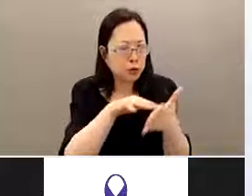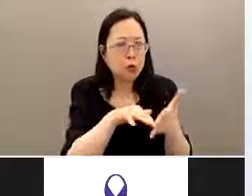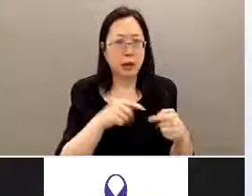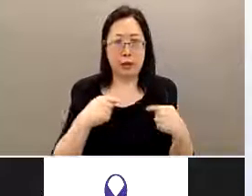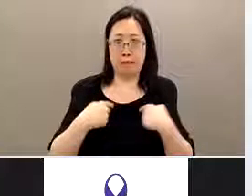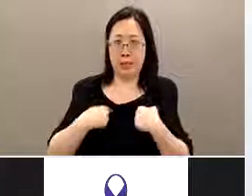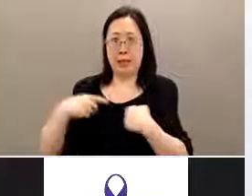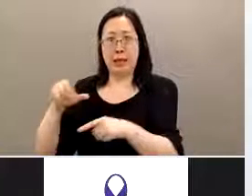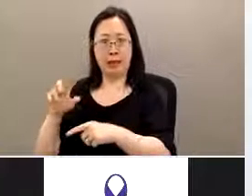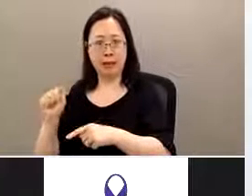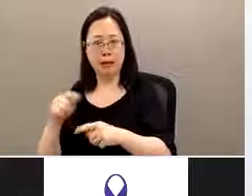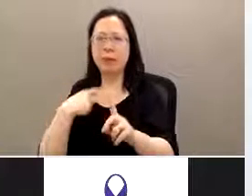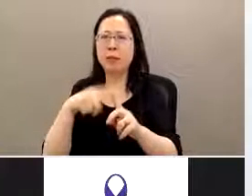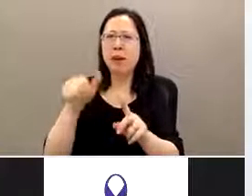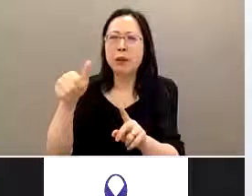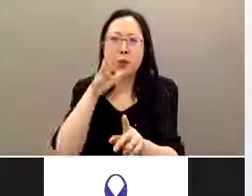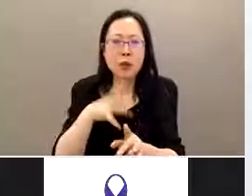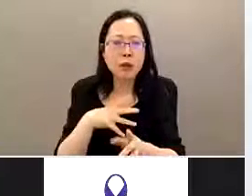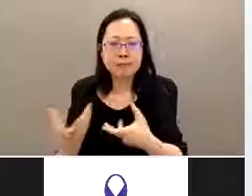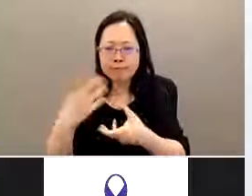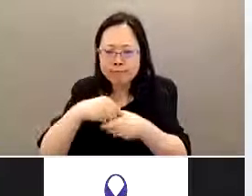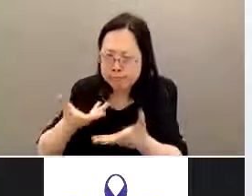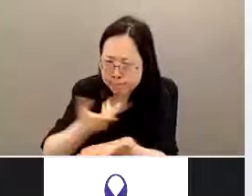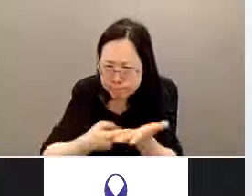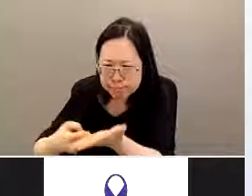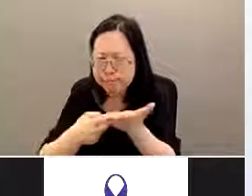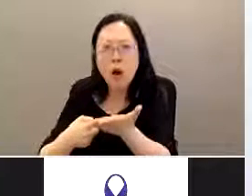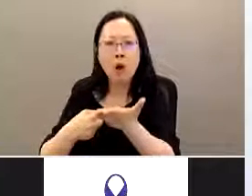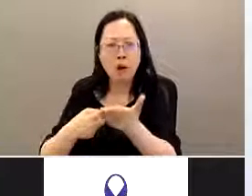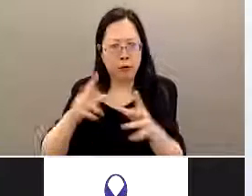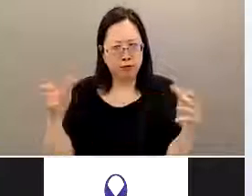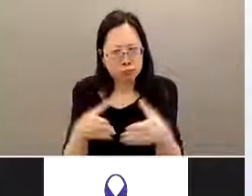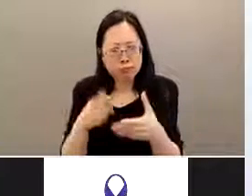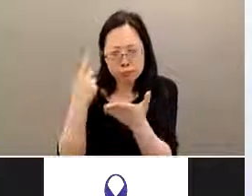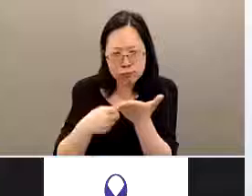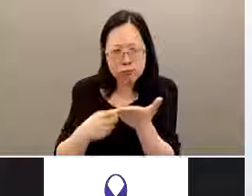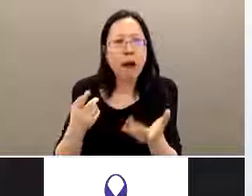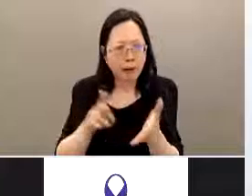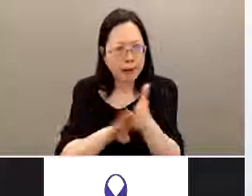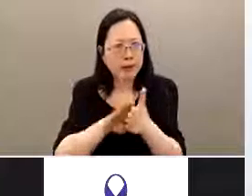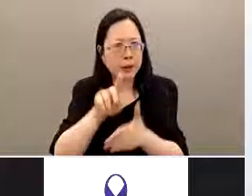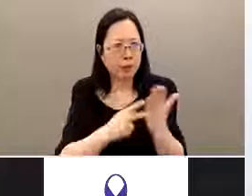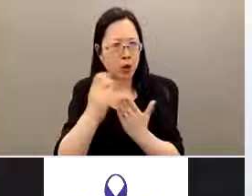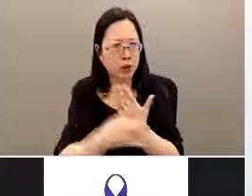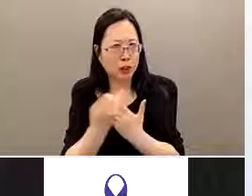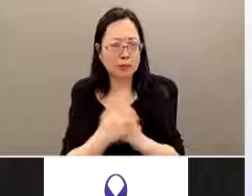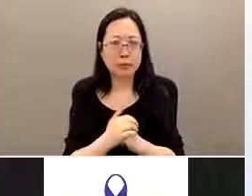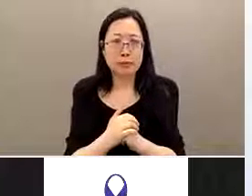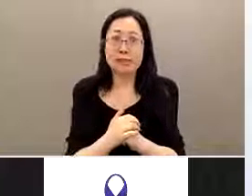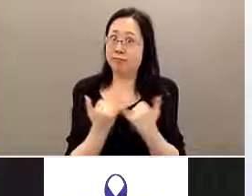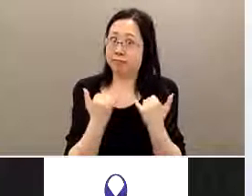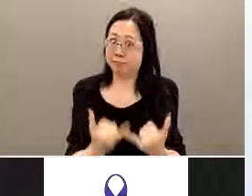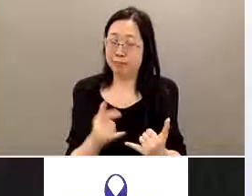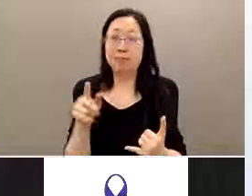myself came together to develop this particular project. Further, I'm very proud to say that